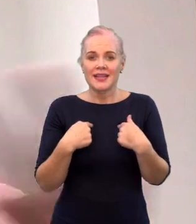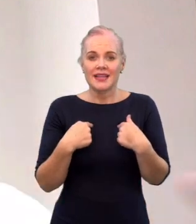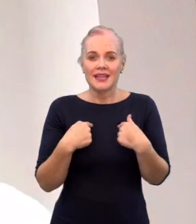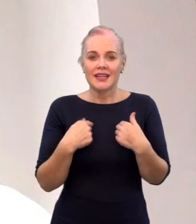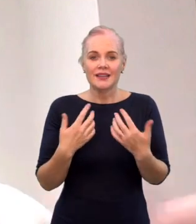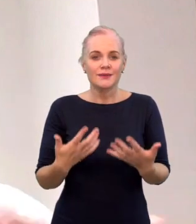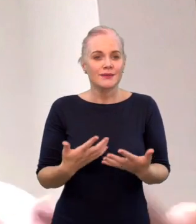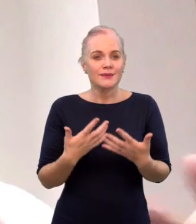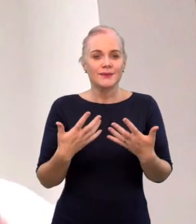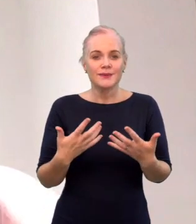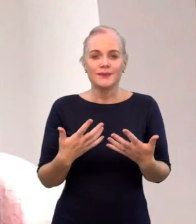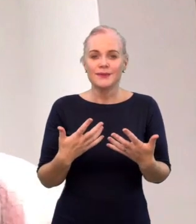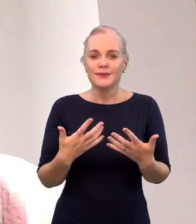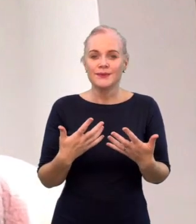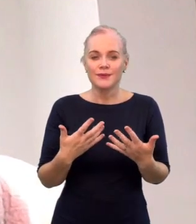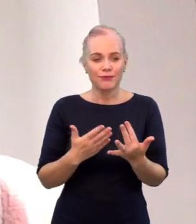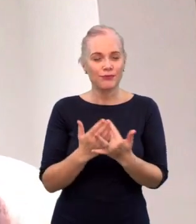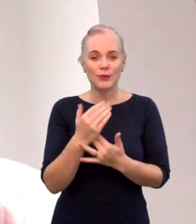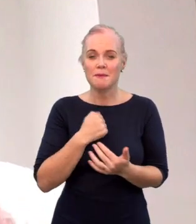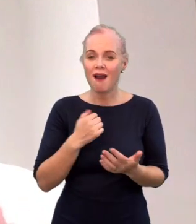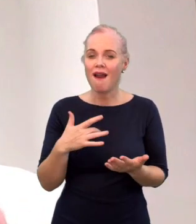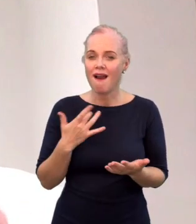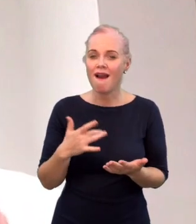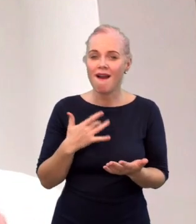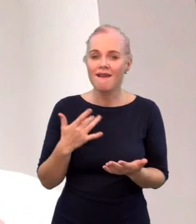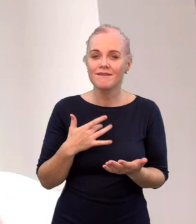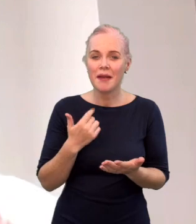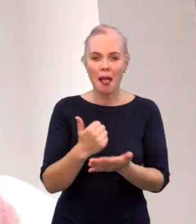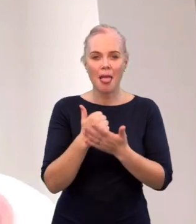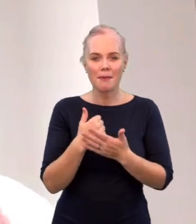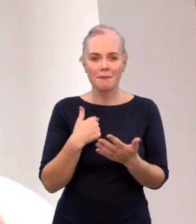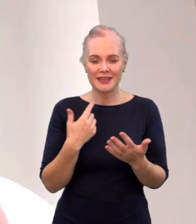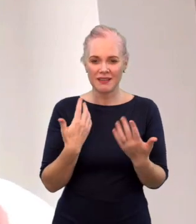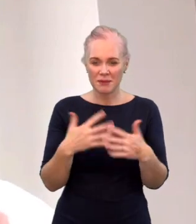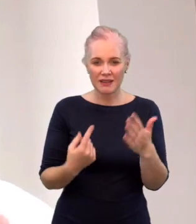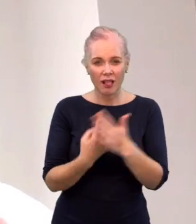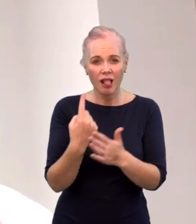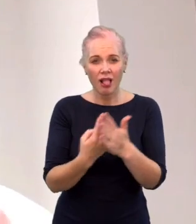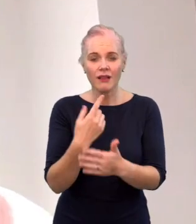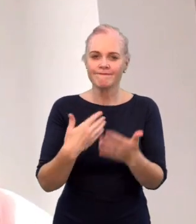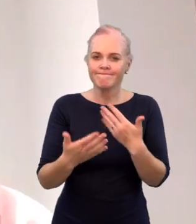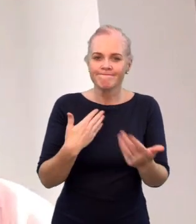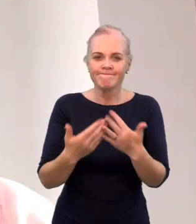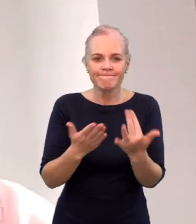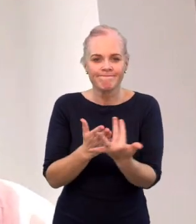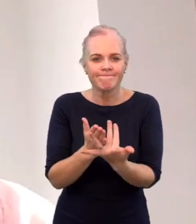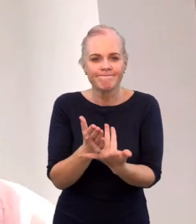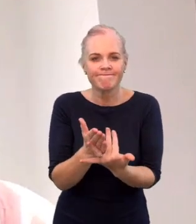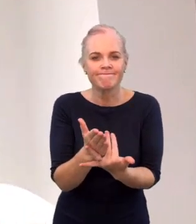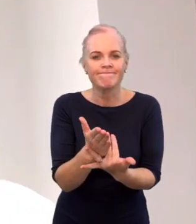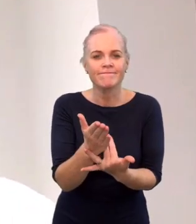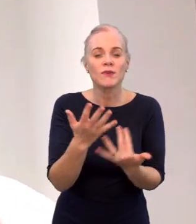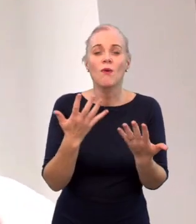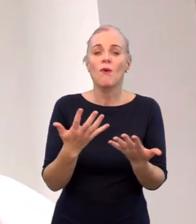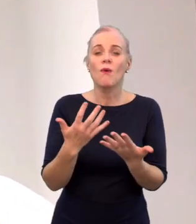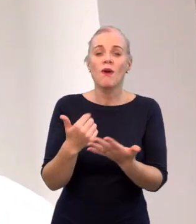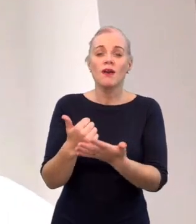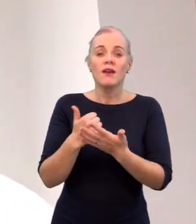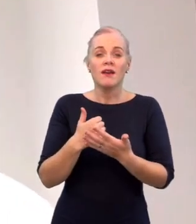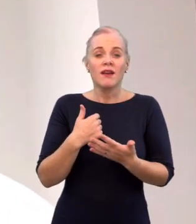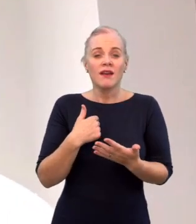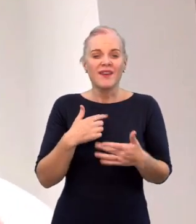really helped me just in just through my life, helping me deal with grief, or just sort of, you know,